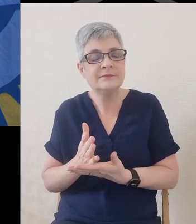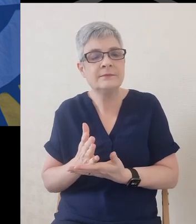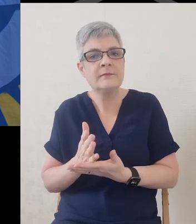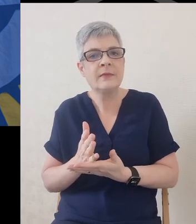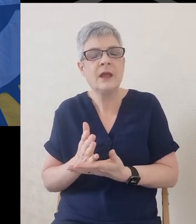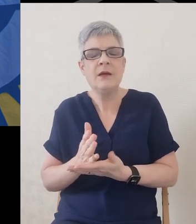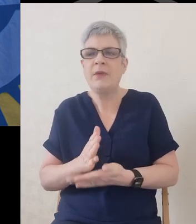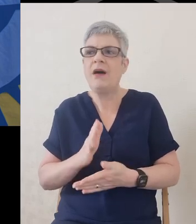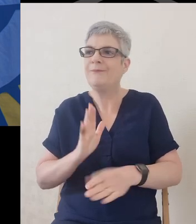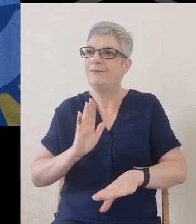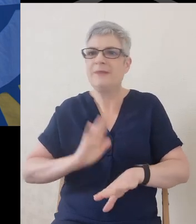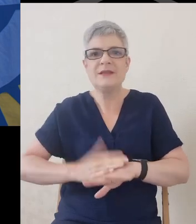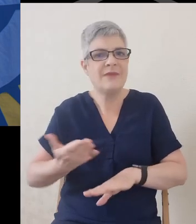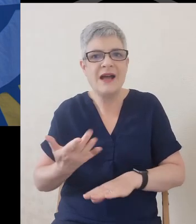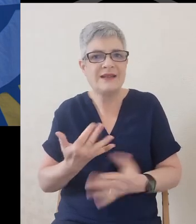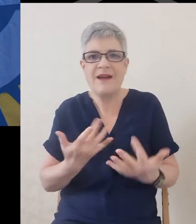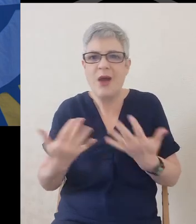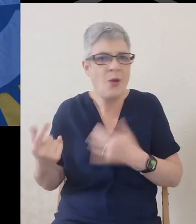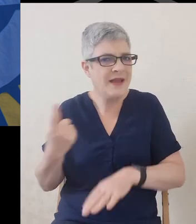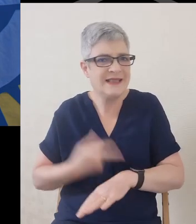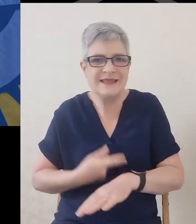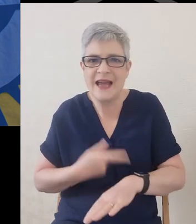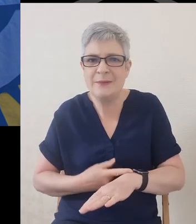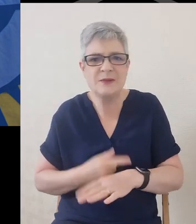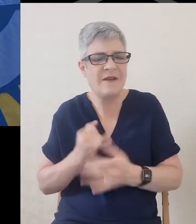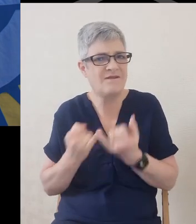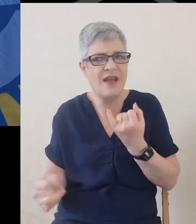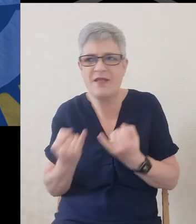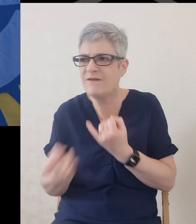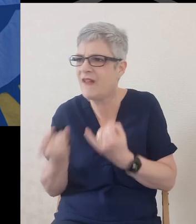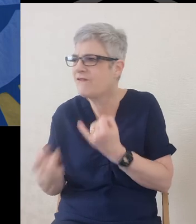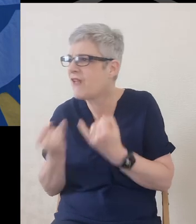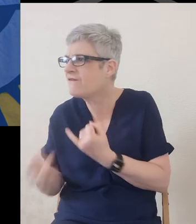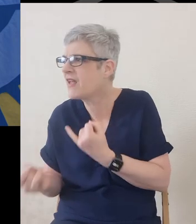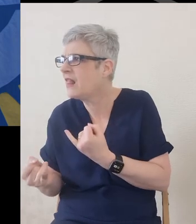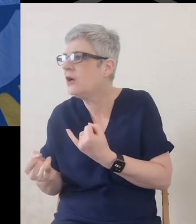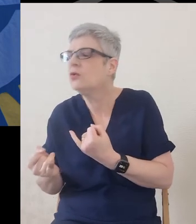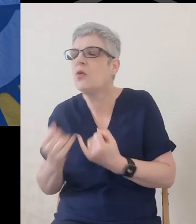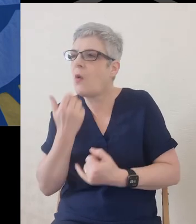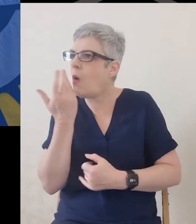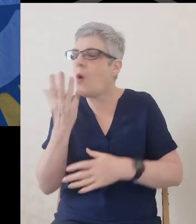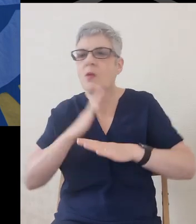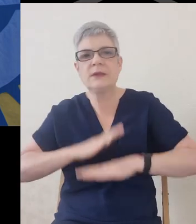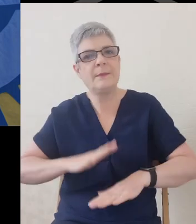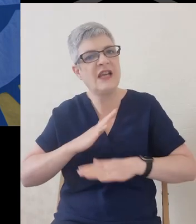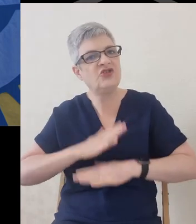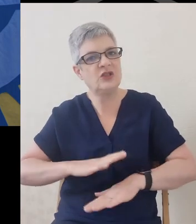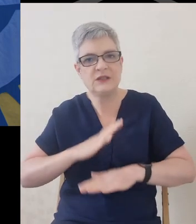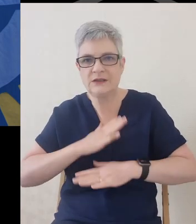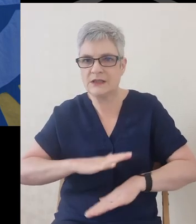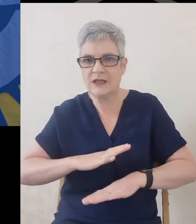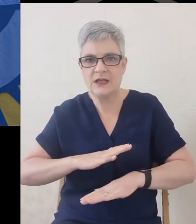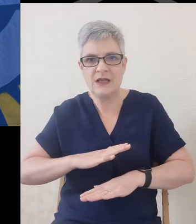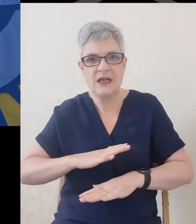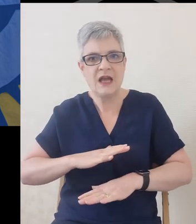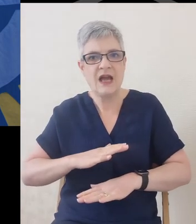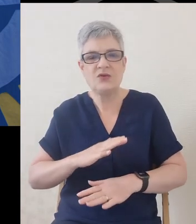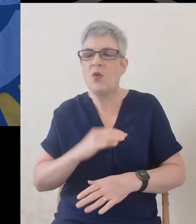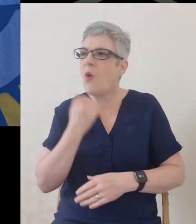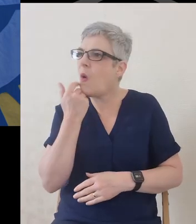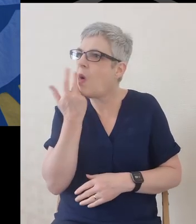And then no matter how often we fail you, your patience is never exhausted and your love refuses to be